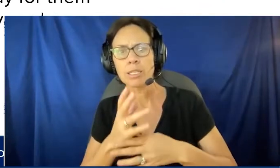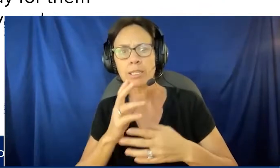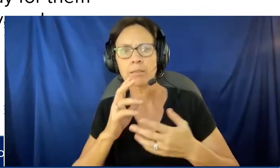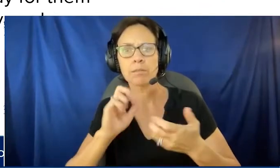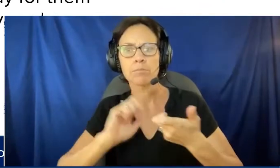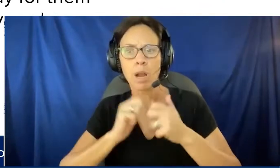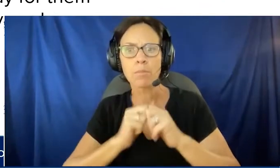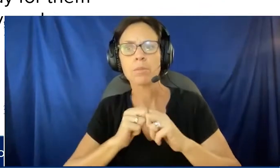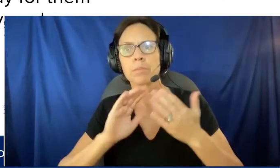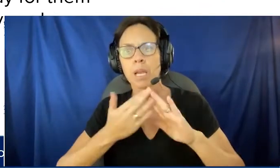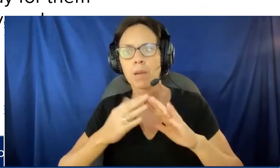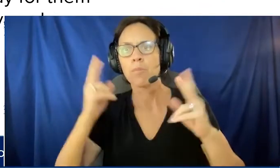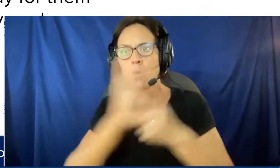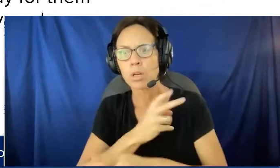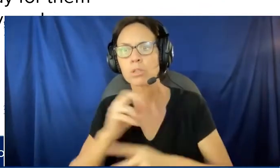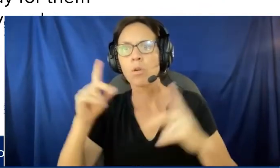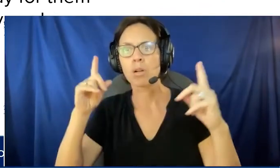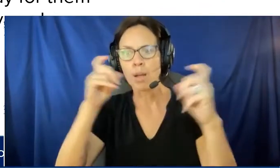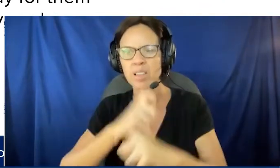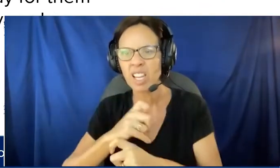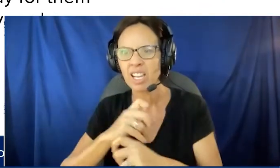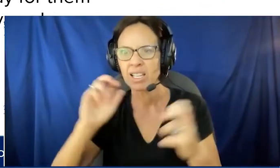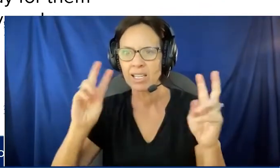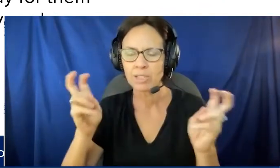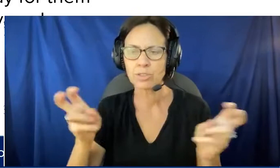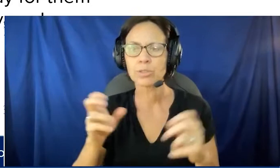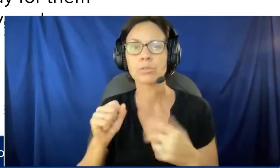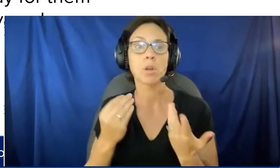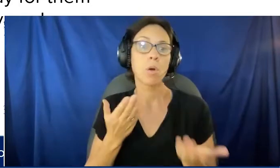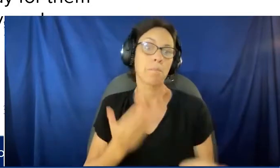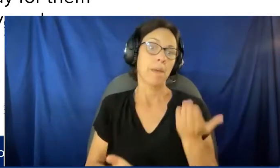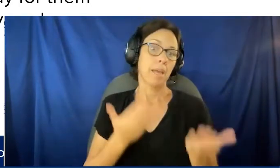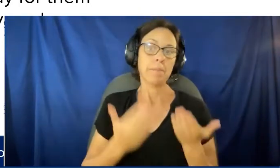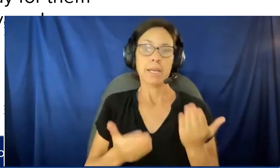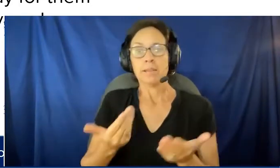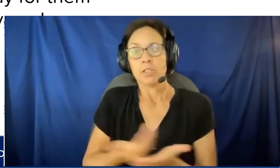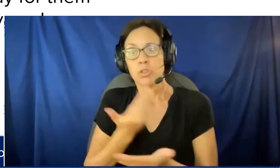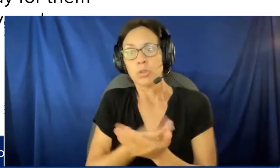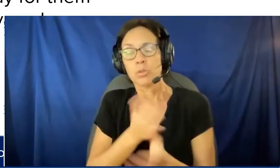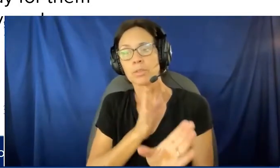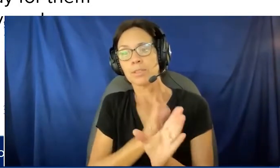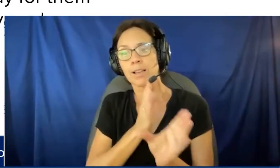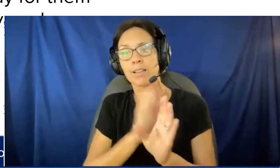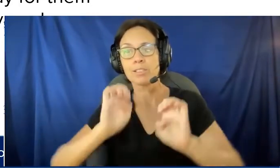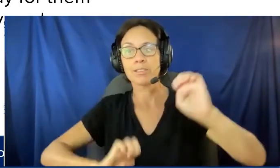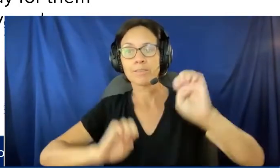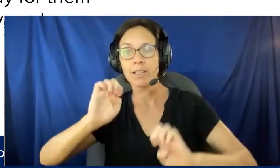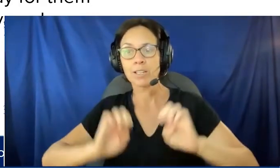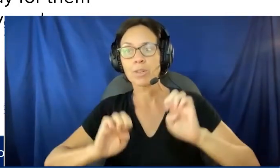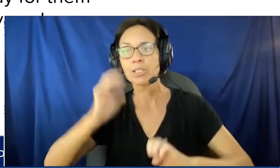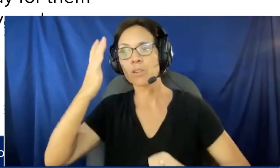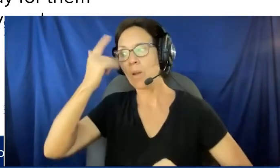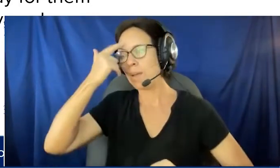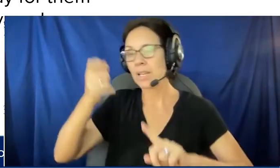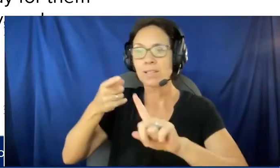that information. Perhaps it's a new psychological evaluation because the